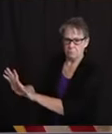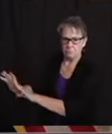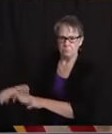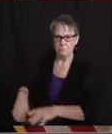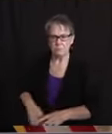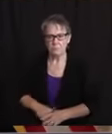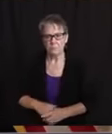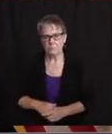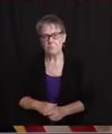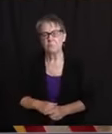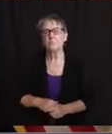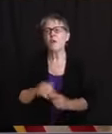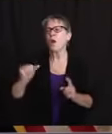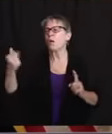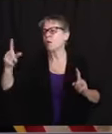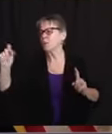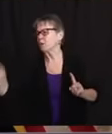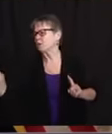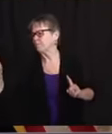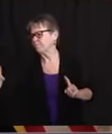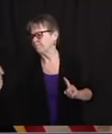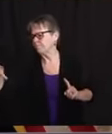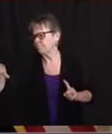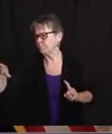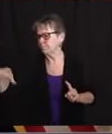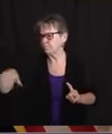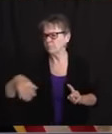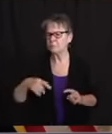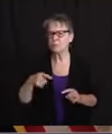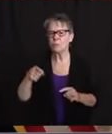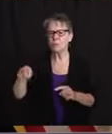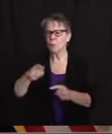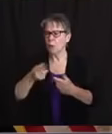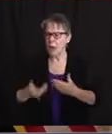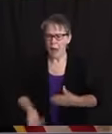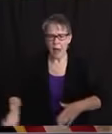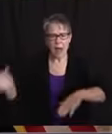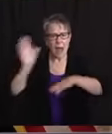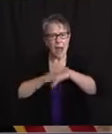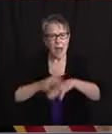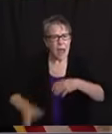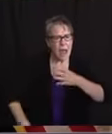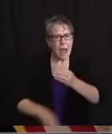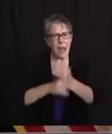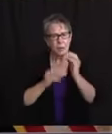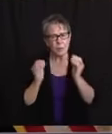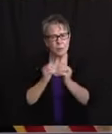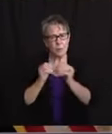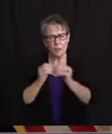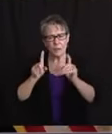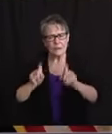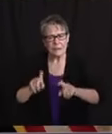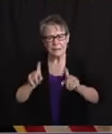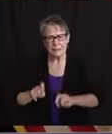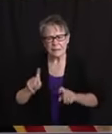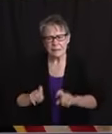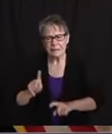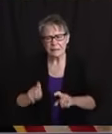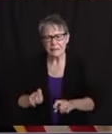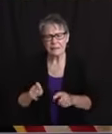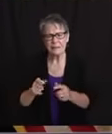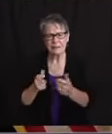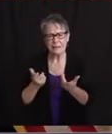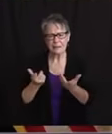testing, could you flush out this whole issue for us in terms of how this data with more people getting tested is going to help us move